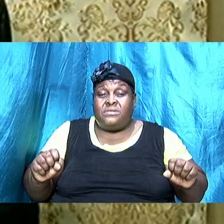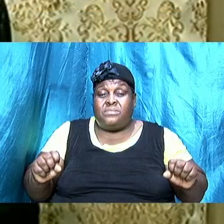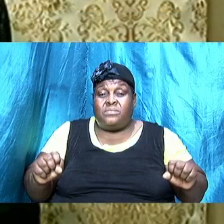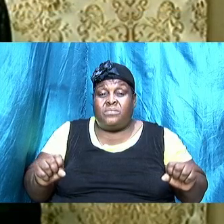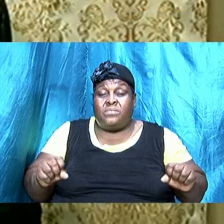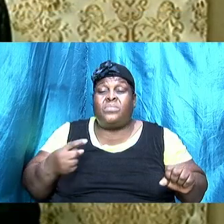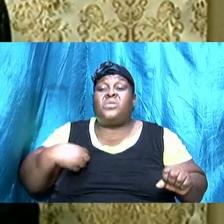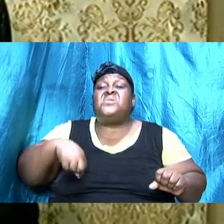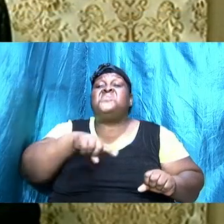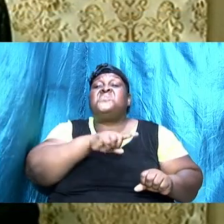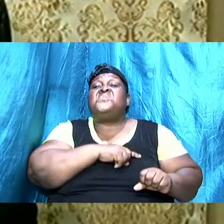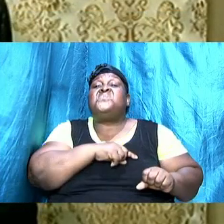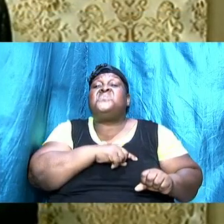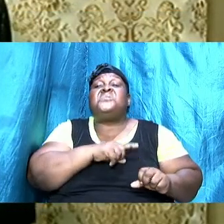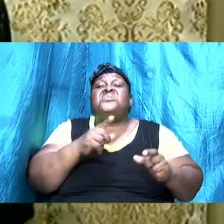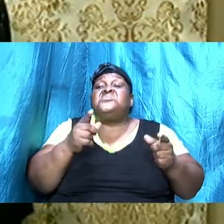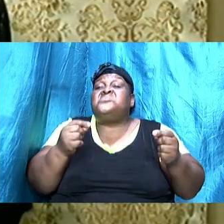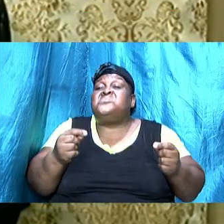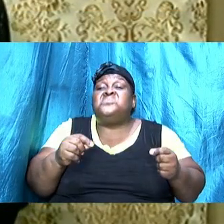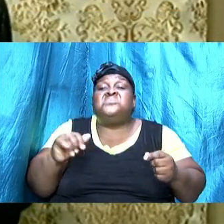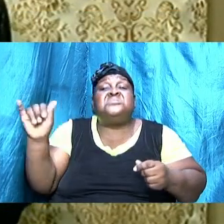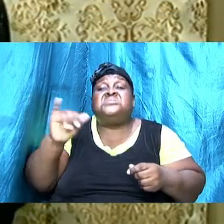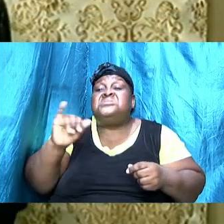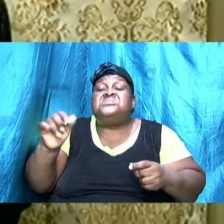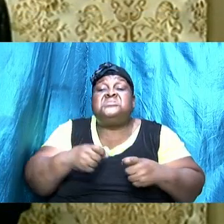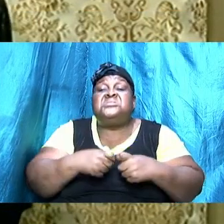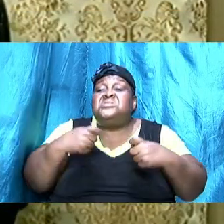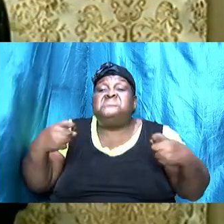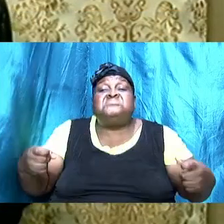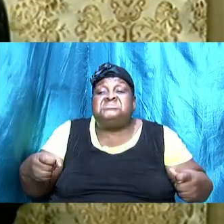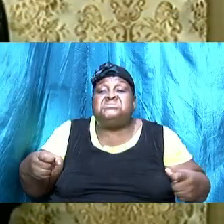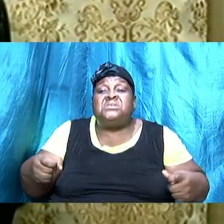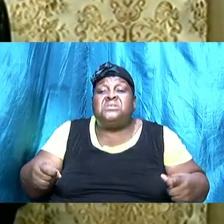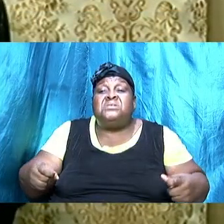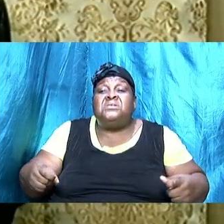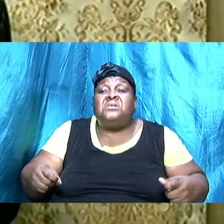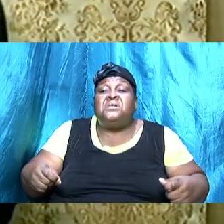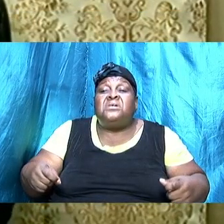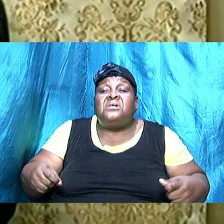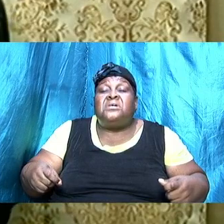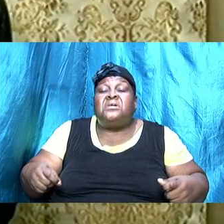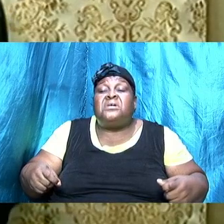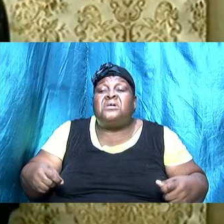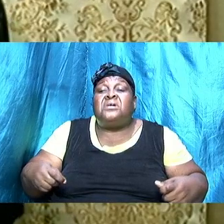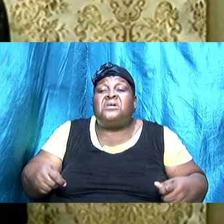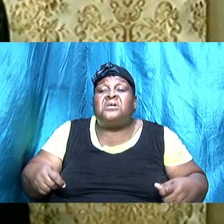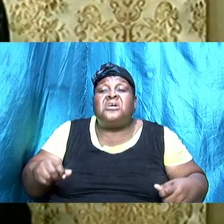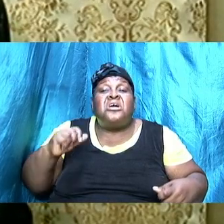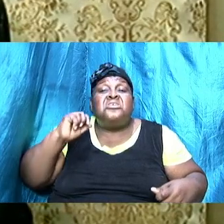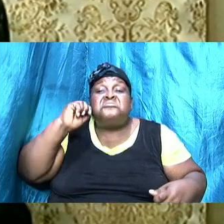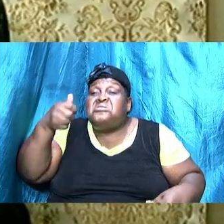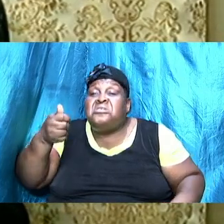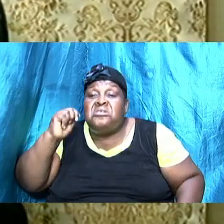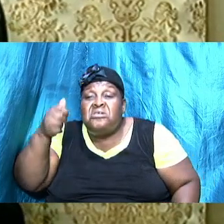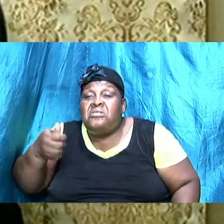we commit the same sin almost every day for the 10 years and God forgive us.